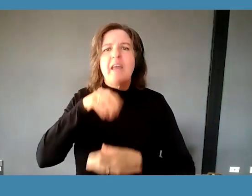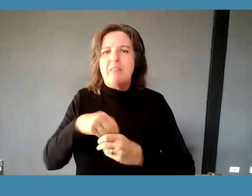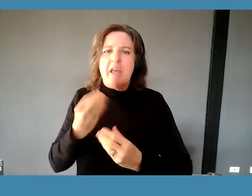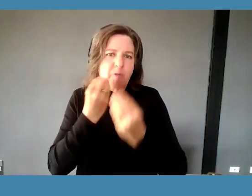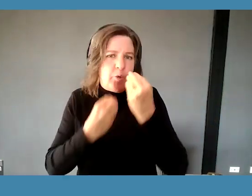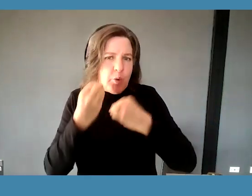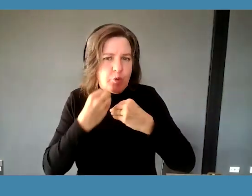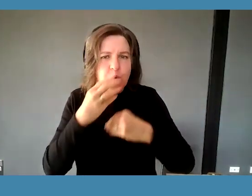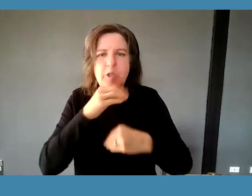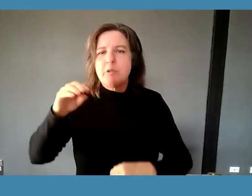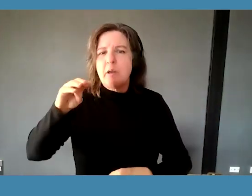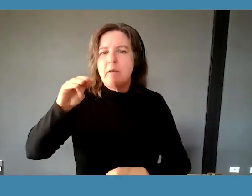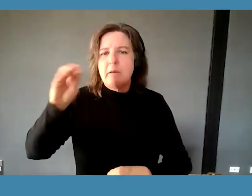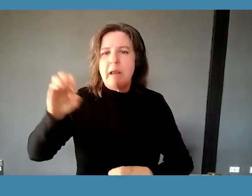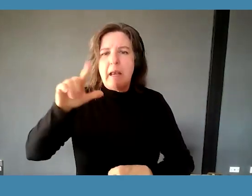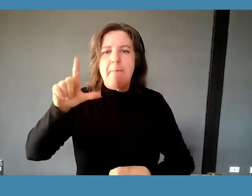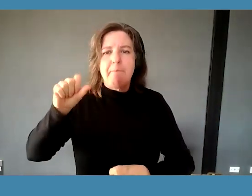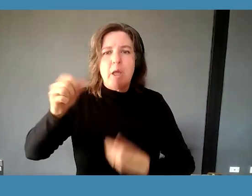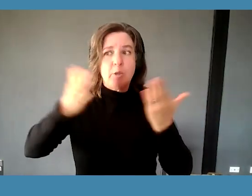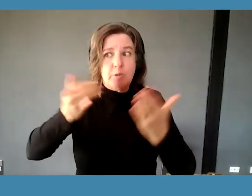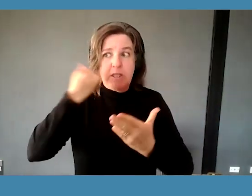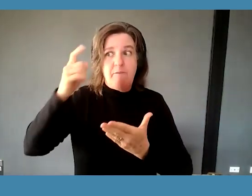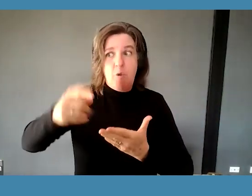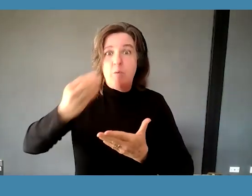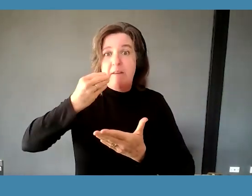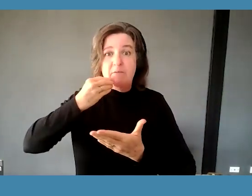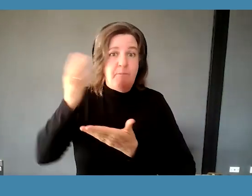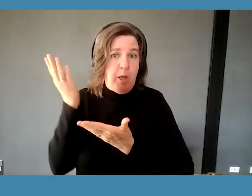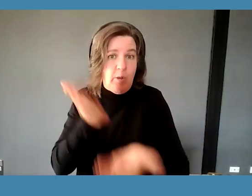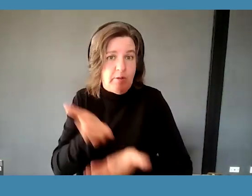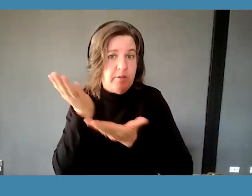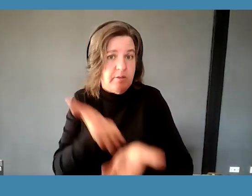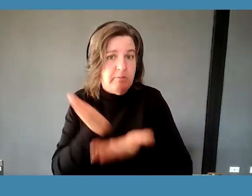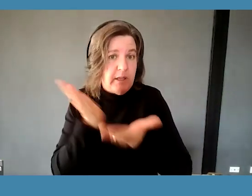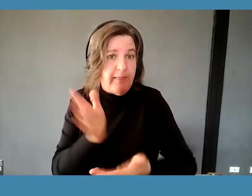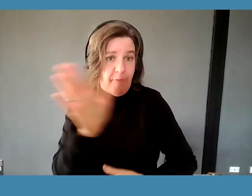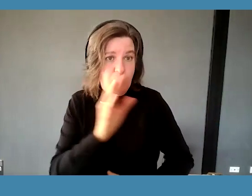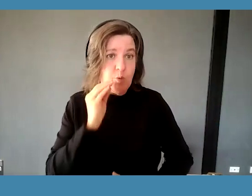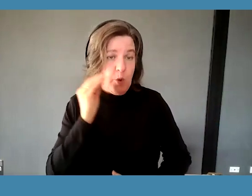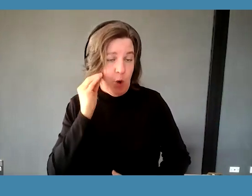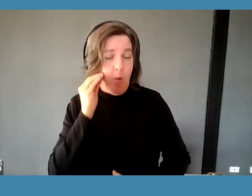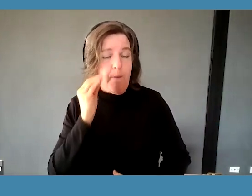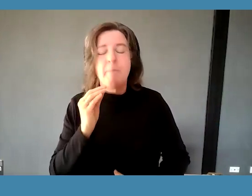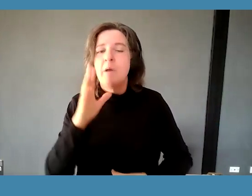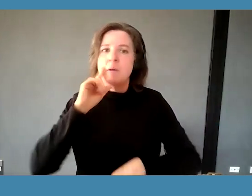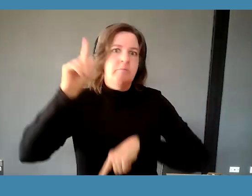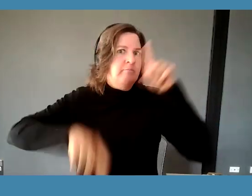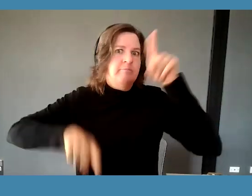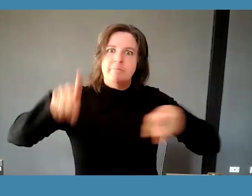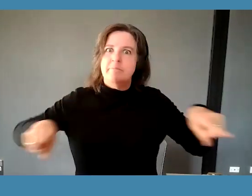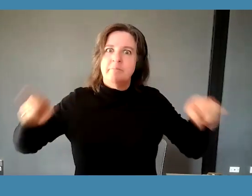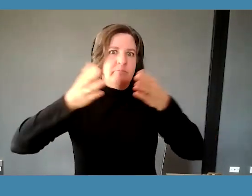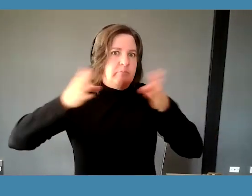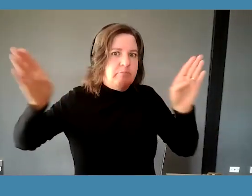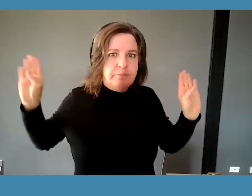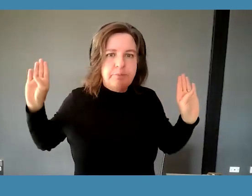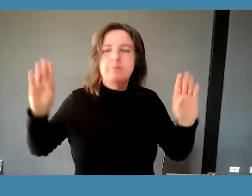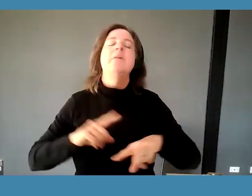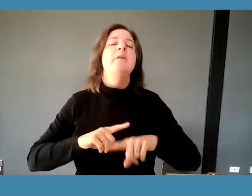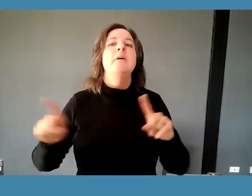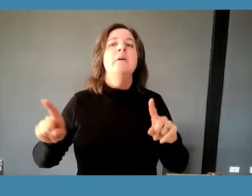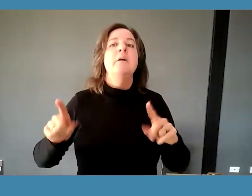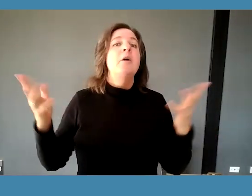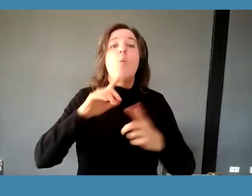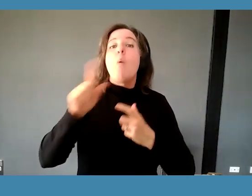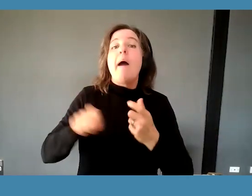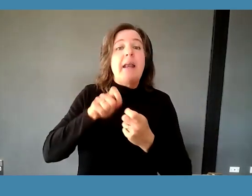services. If you need to have meals delivered to your home, that sort of thing. It's very wide ranging, but I will say what exactly